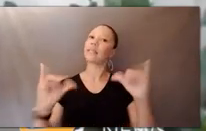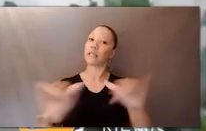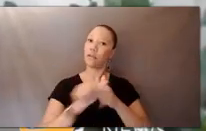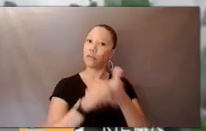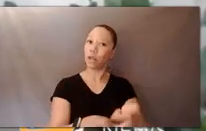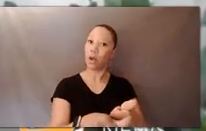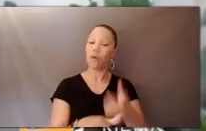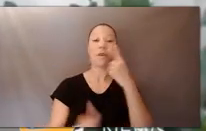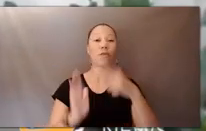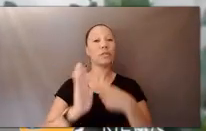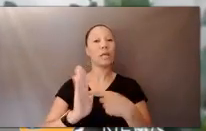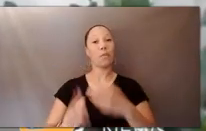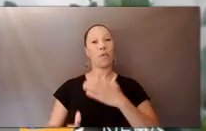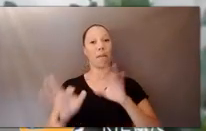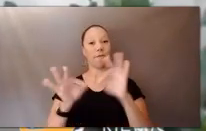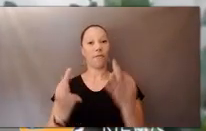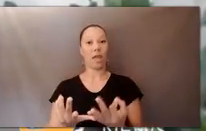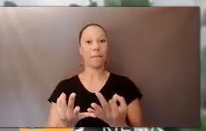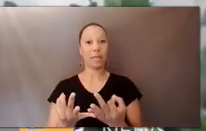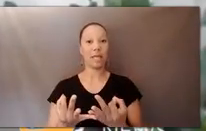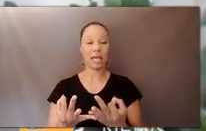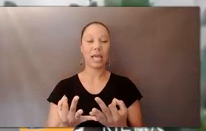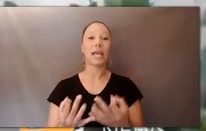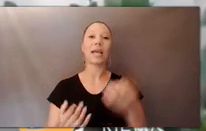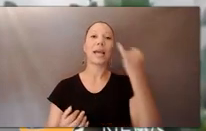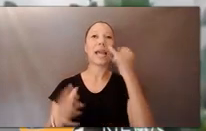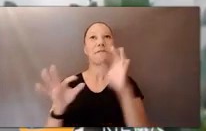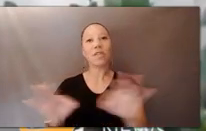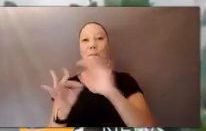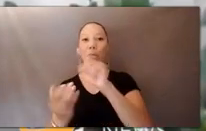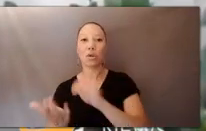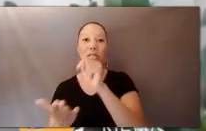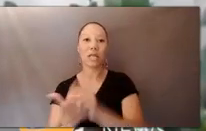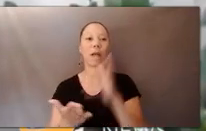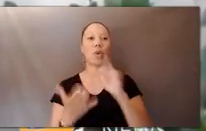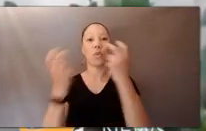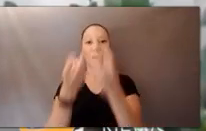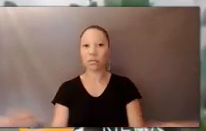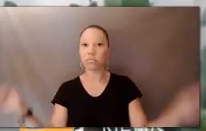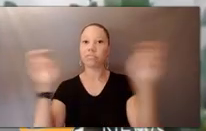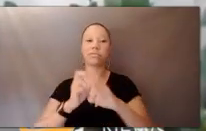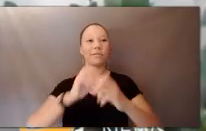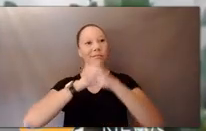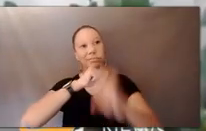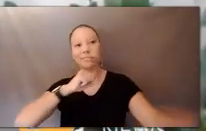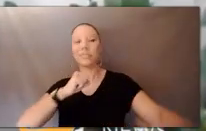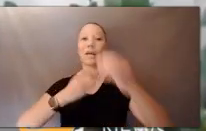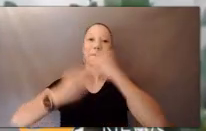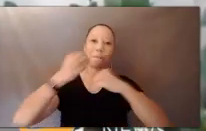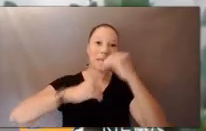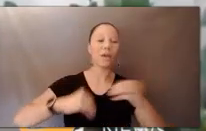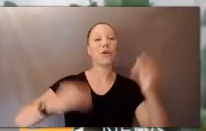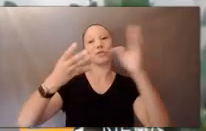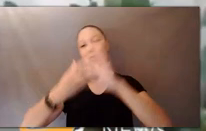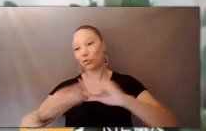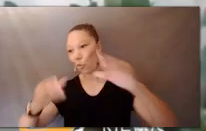example, in my family, we celebrate different milestones by getting together for really long meals, right? Where lots of stories are told and laughter